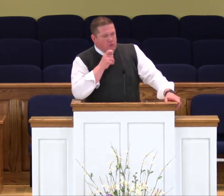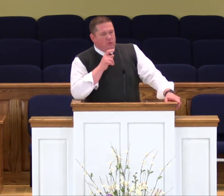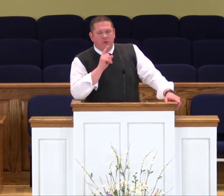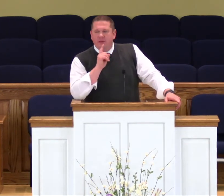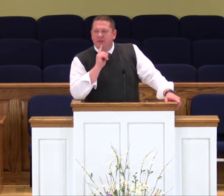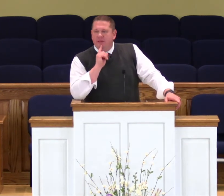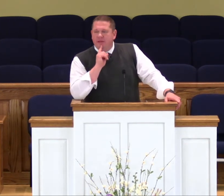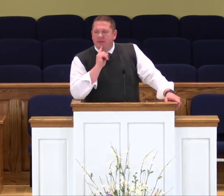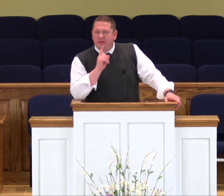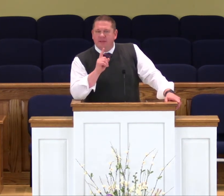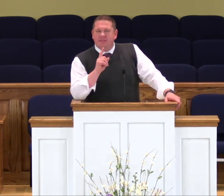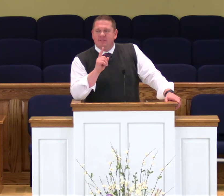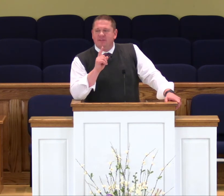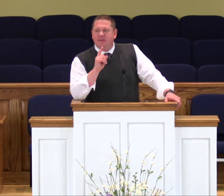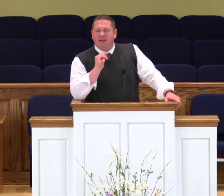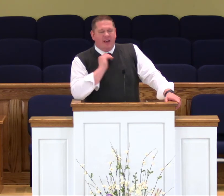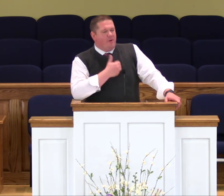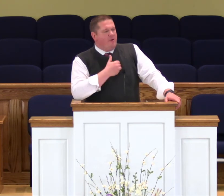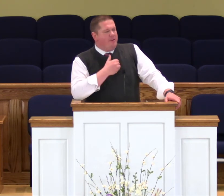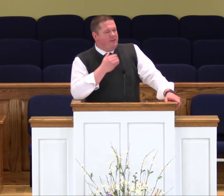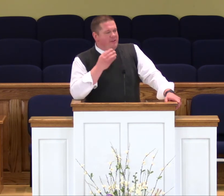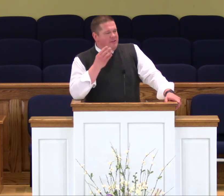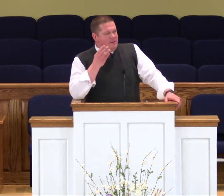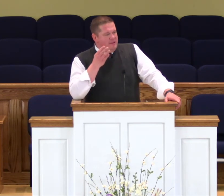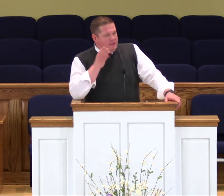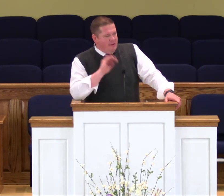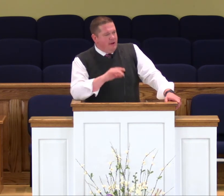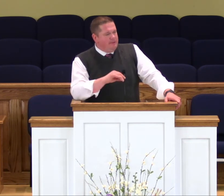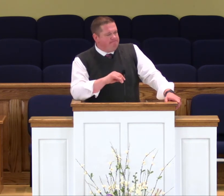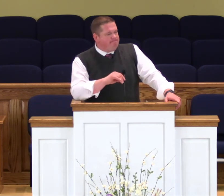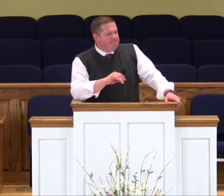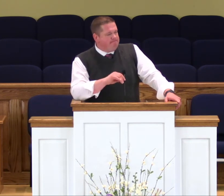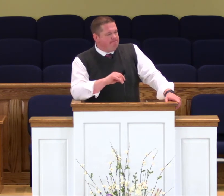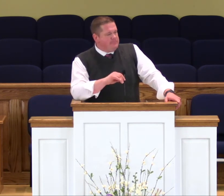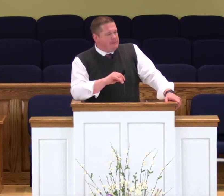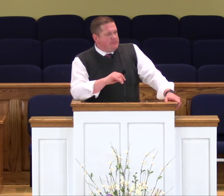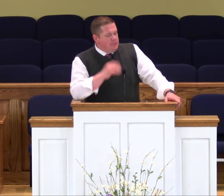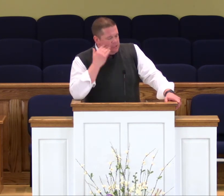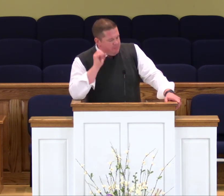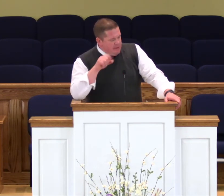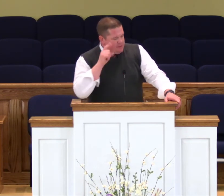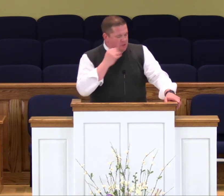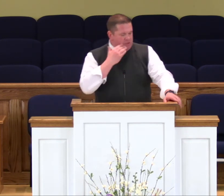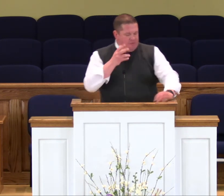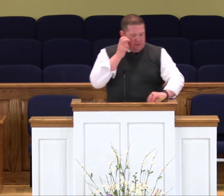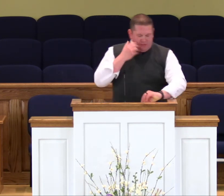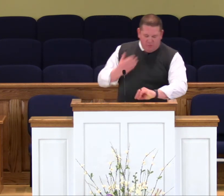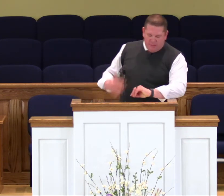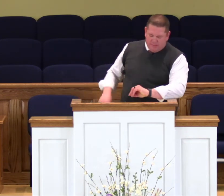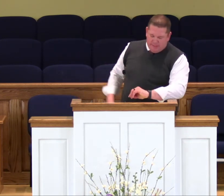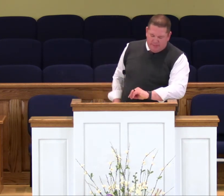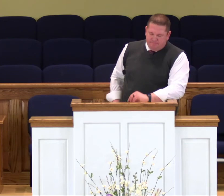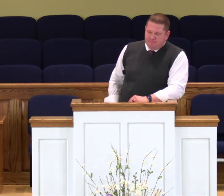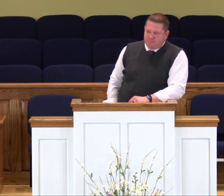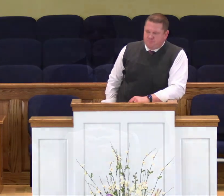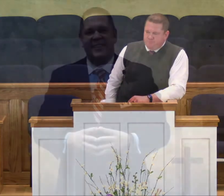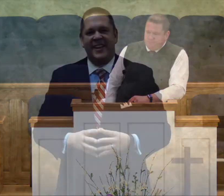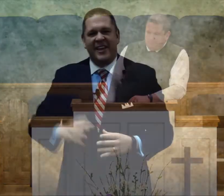Who is our God? Head your bowed, eyes are closed. Thanks for listening so well